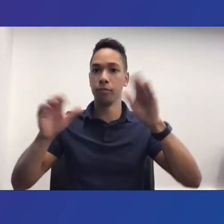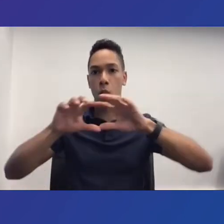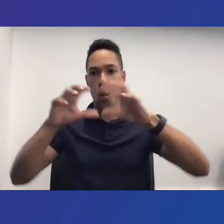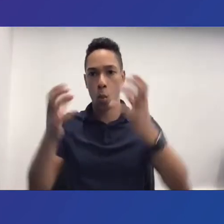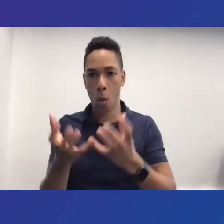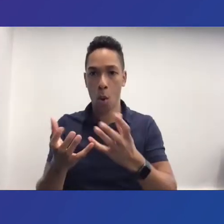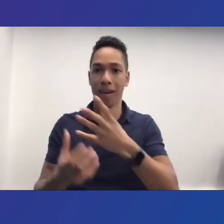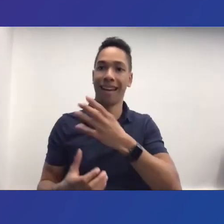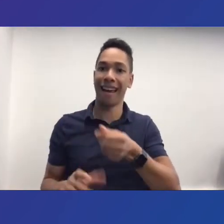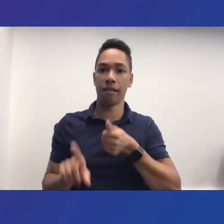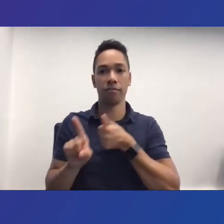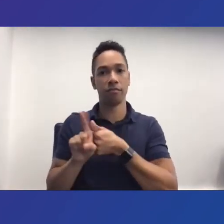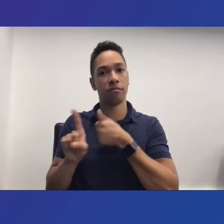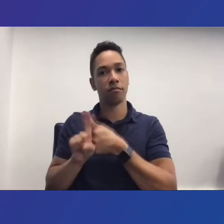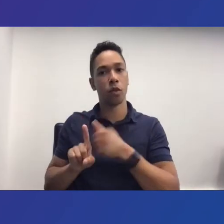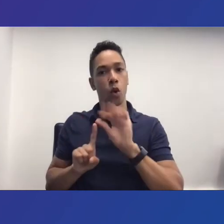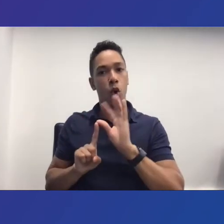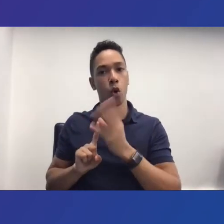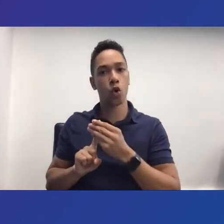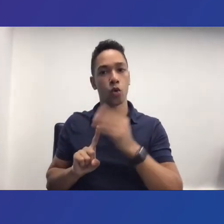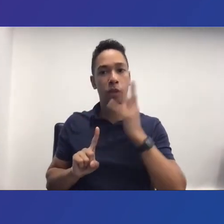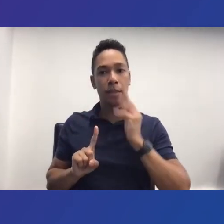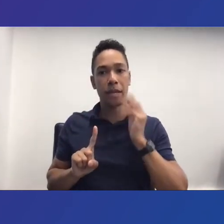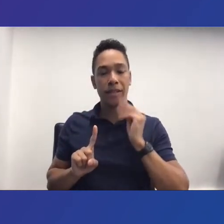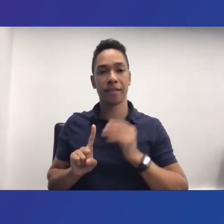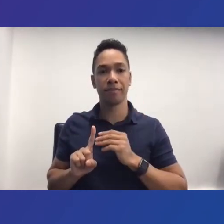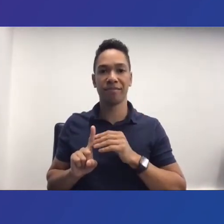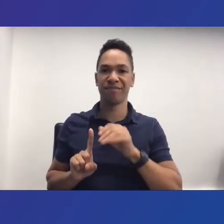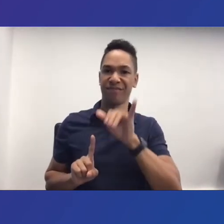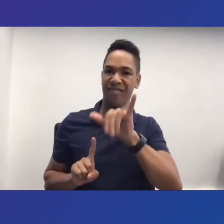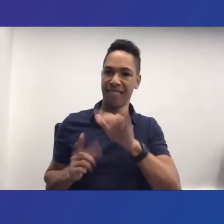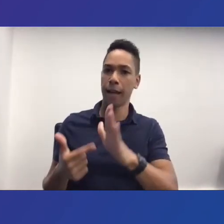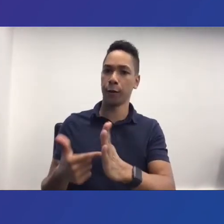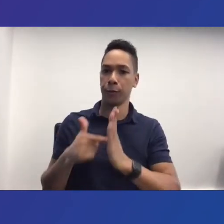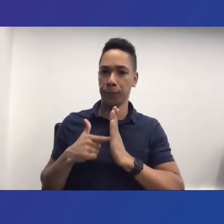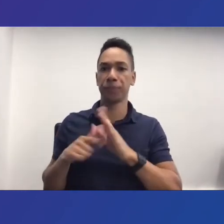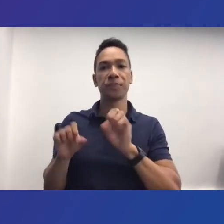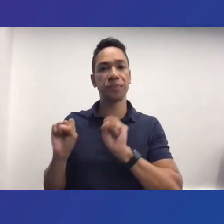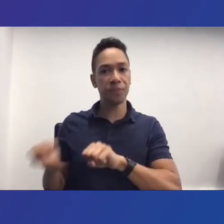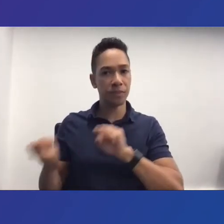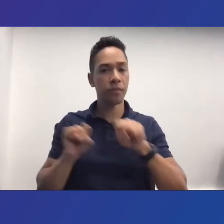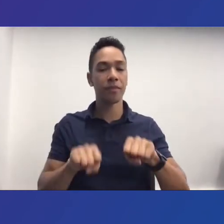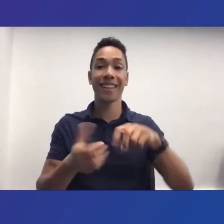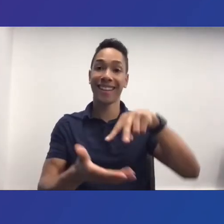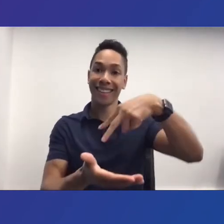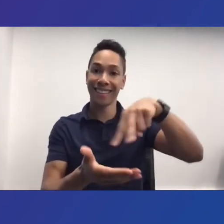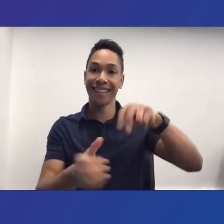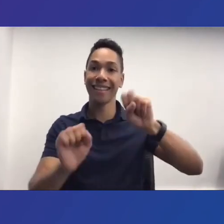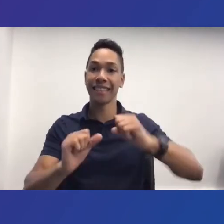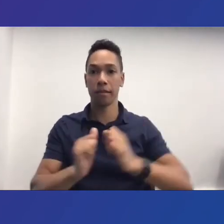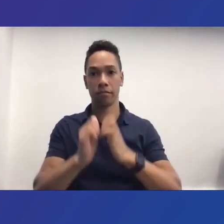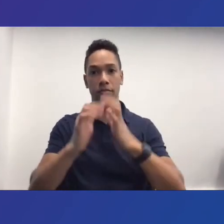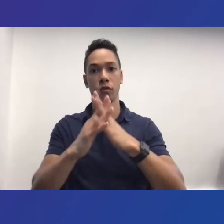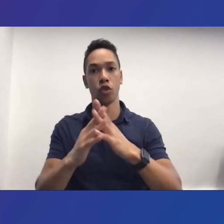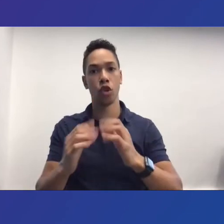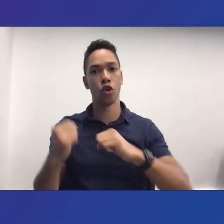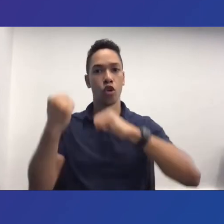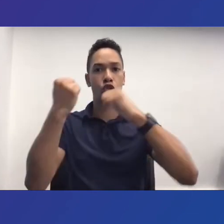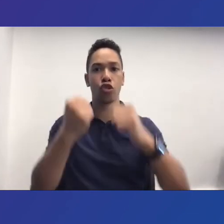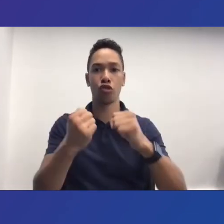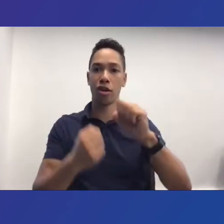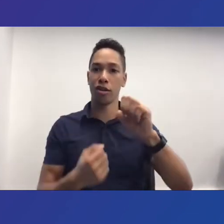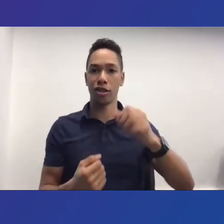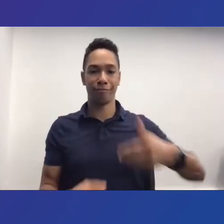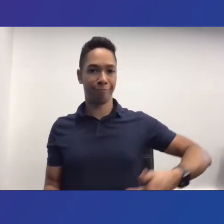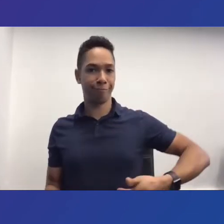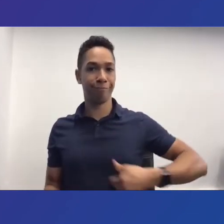so dance, that to me alone shows me the potential for dance, not only to build a stronger sense of self, but also to do away with some of the isms that